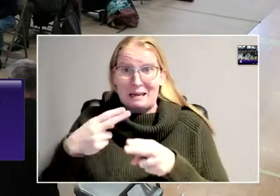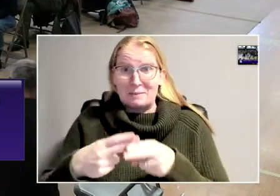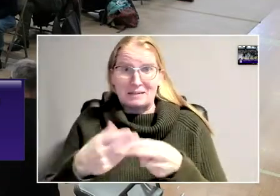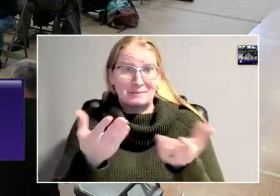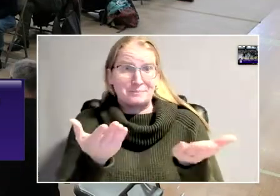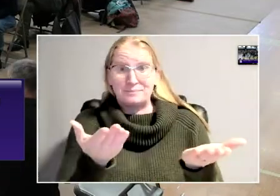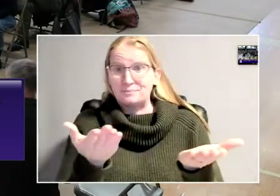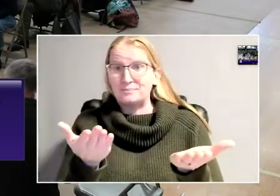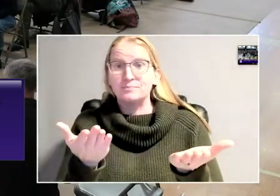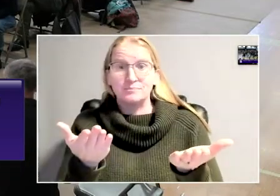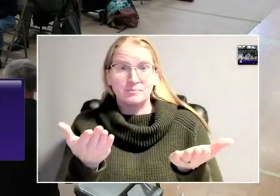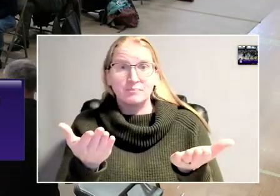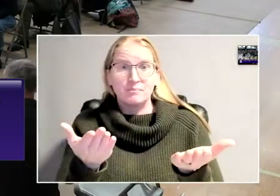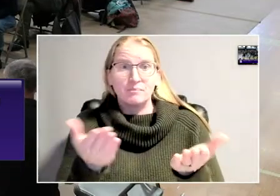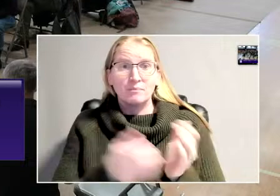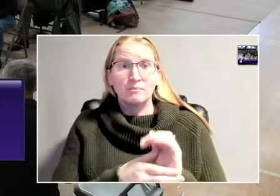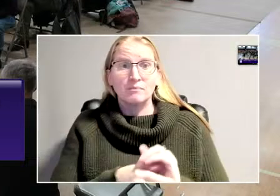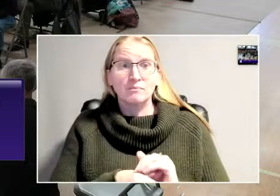yes